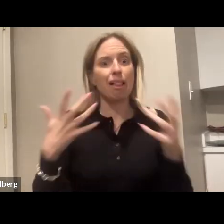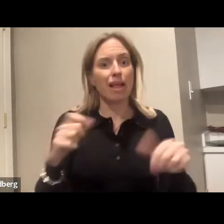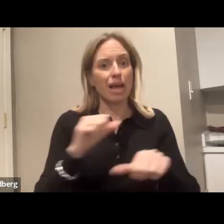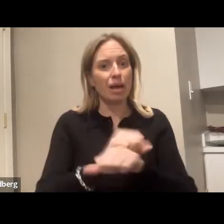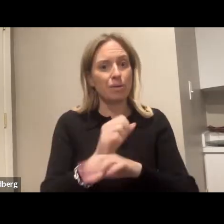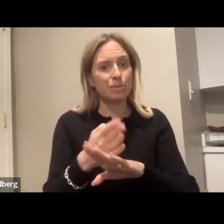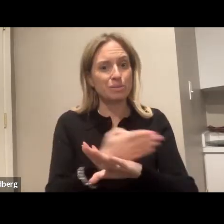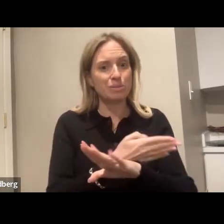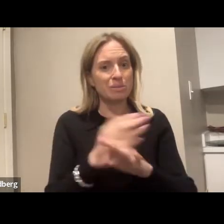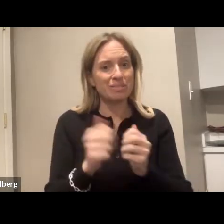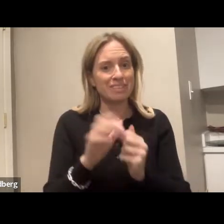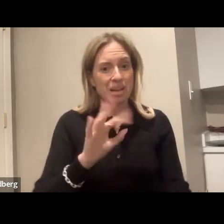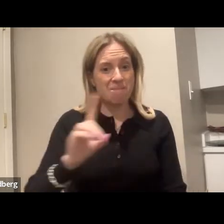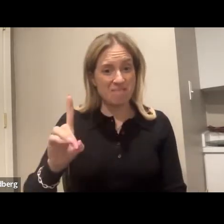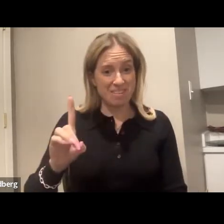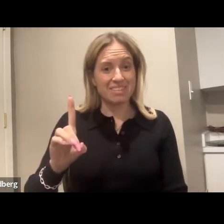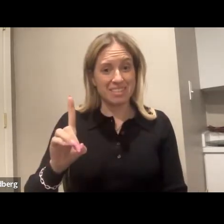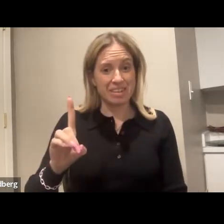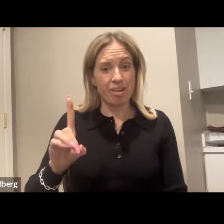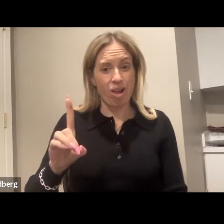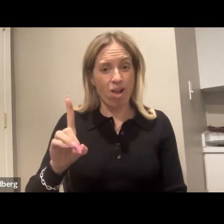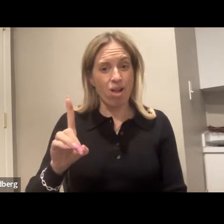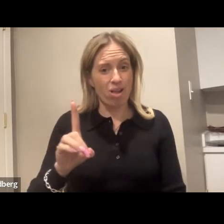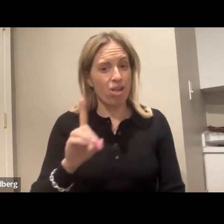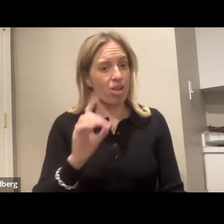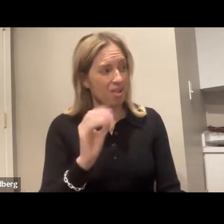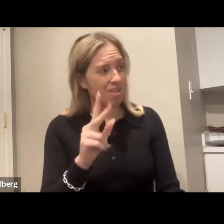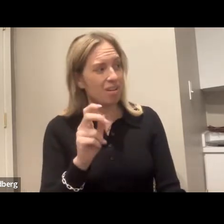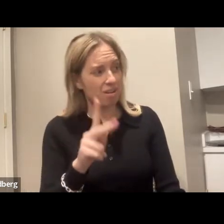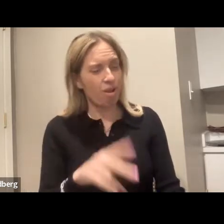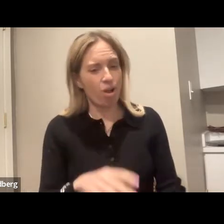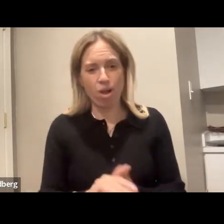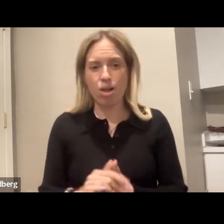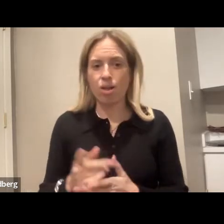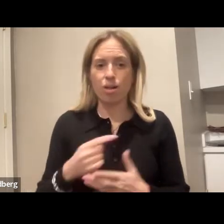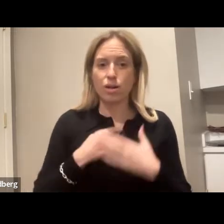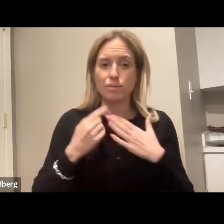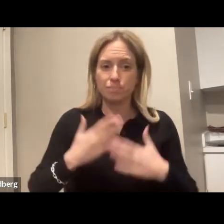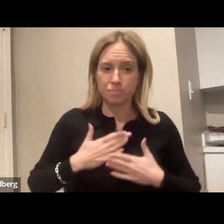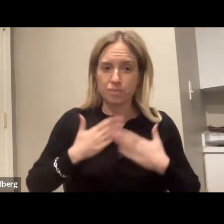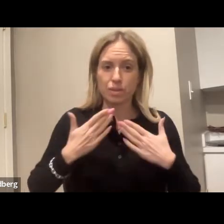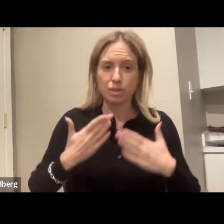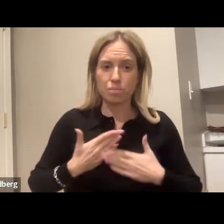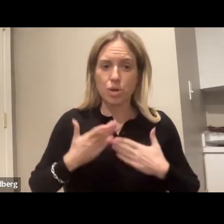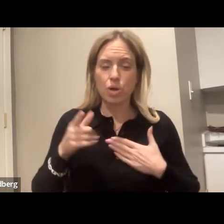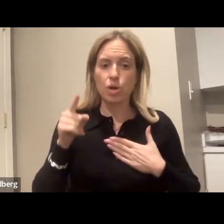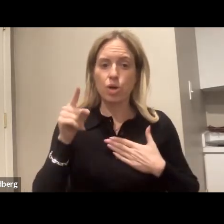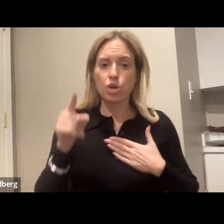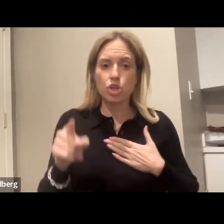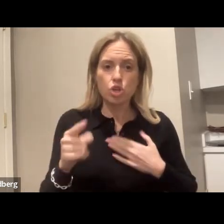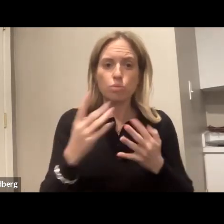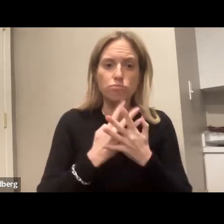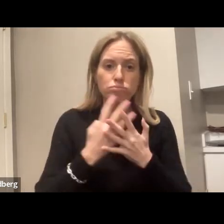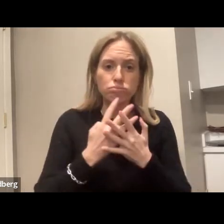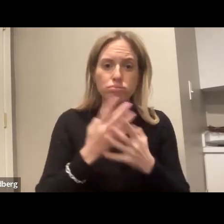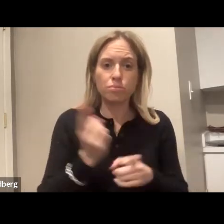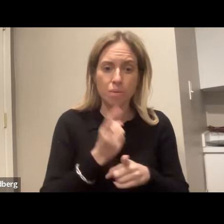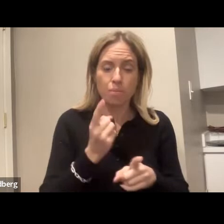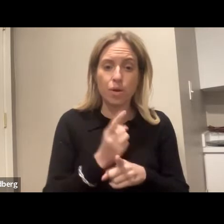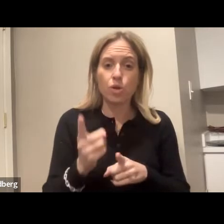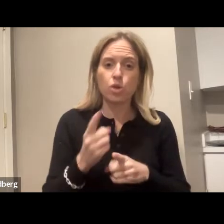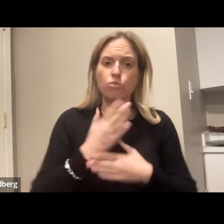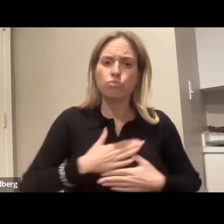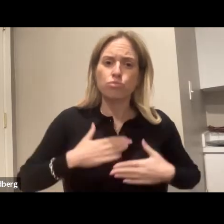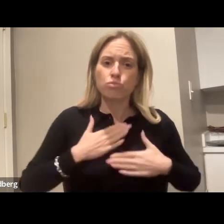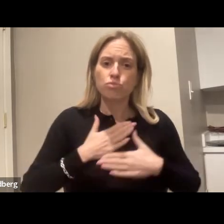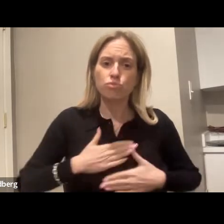on the 911 end. Okay. I'm glad that you were vetted properly, you enjoy the